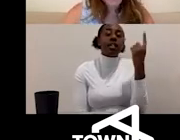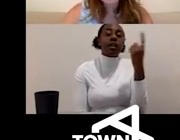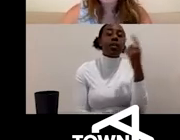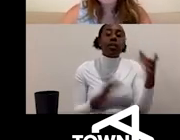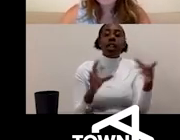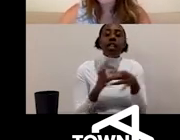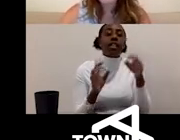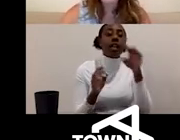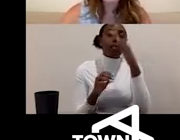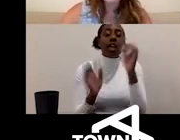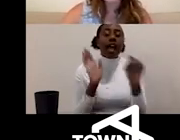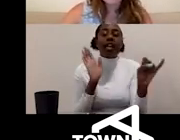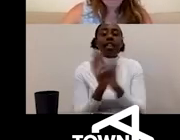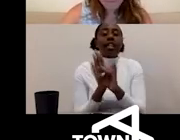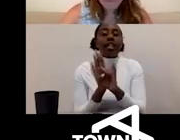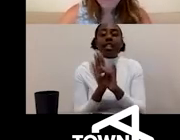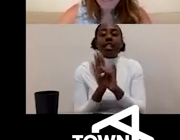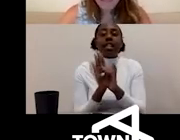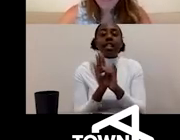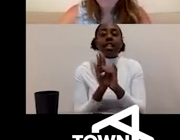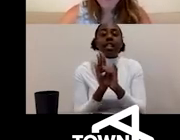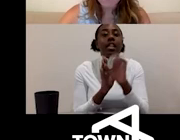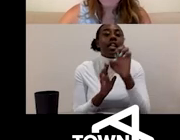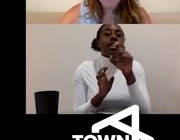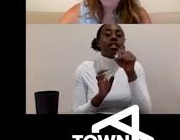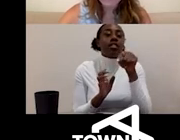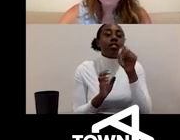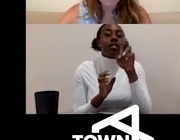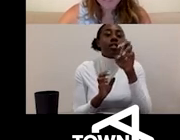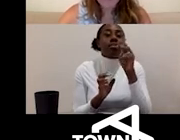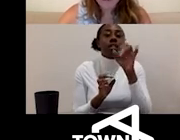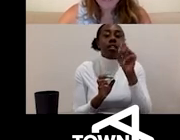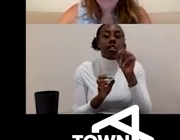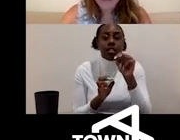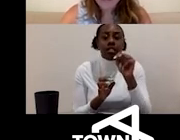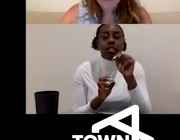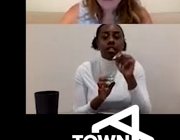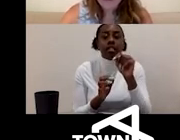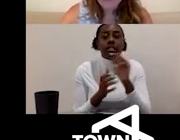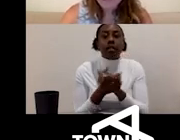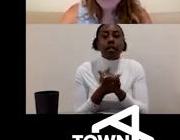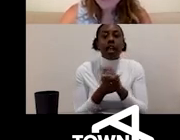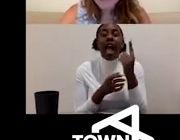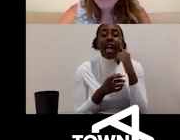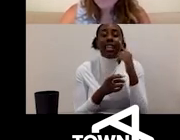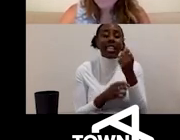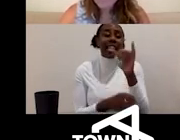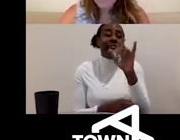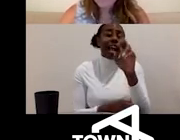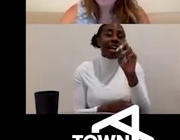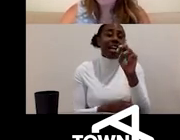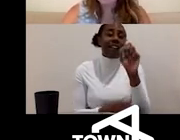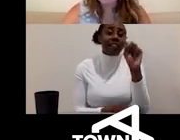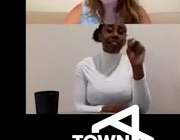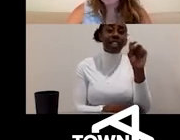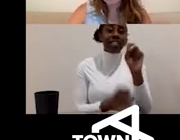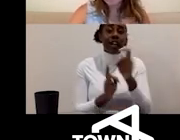that Iron Fist was likely an assessment that came out of these weakened Attorney General guidelines.